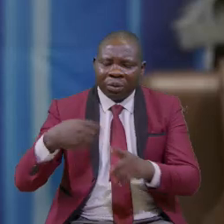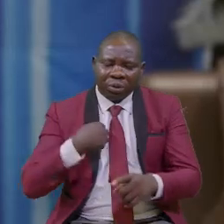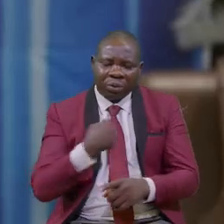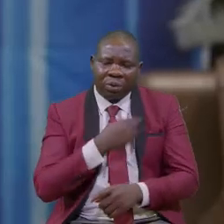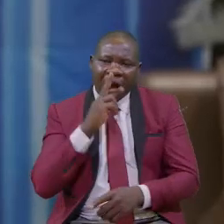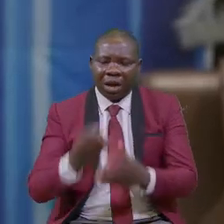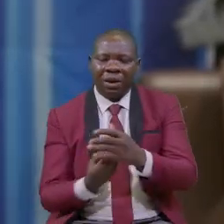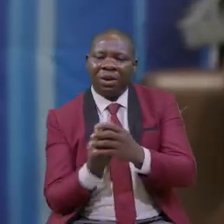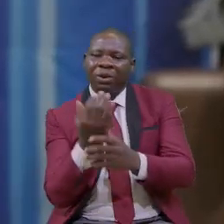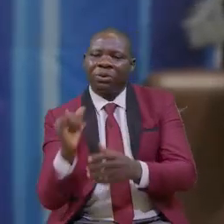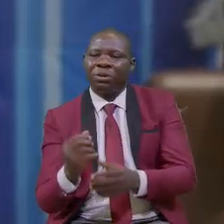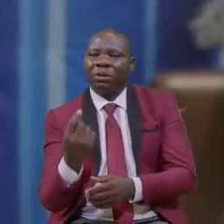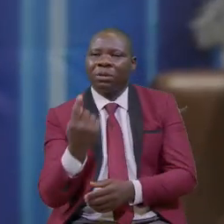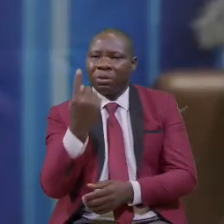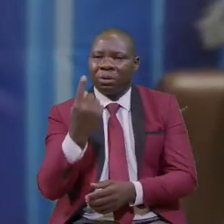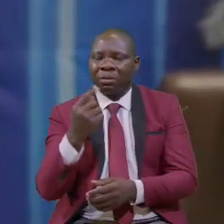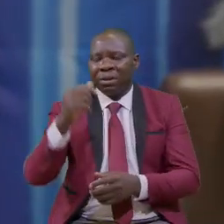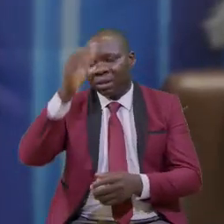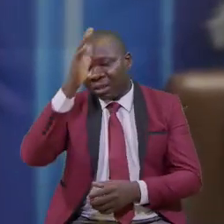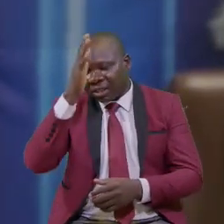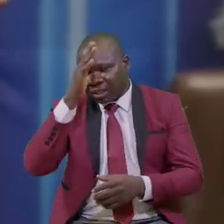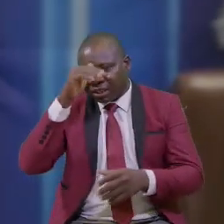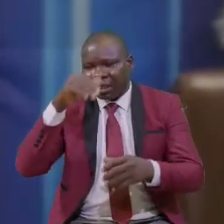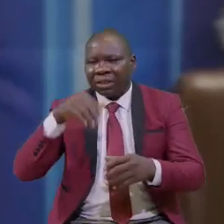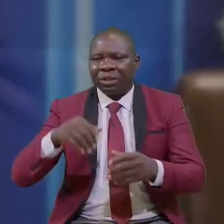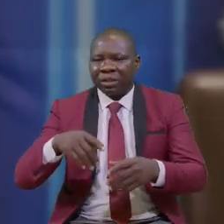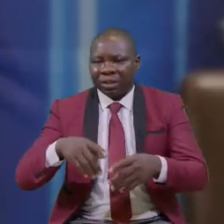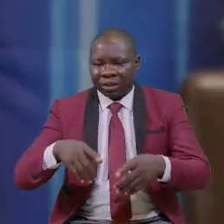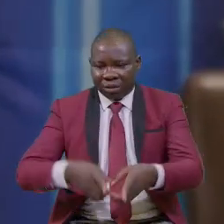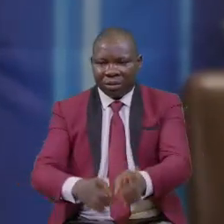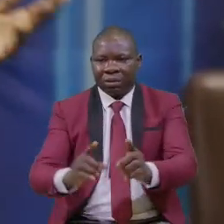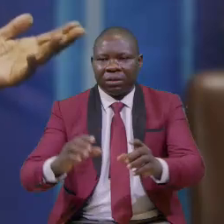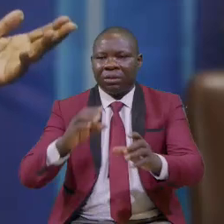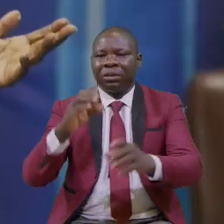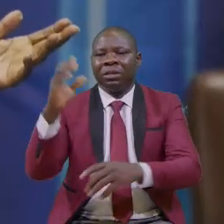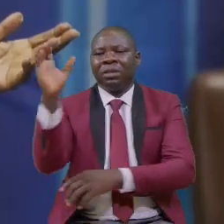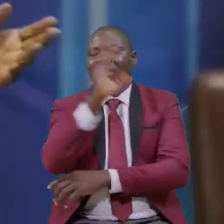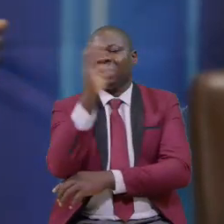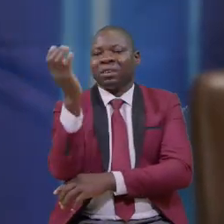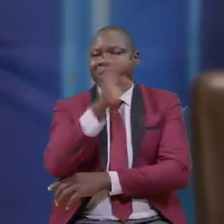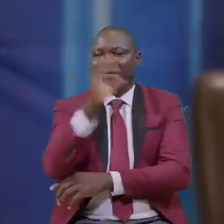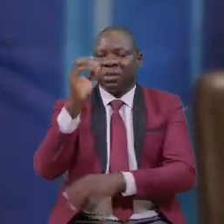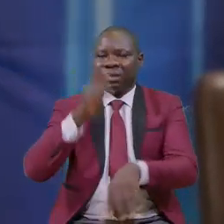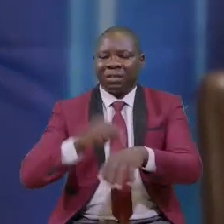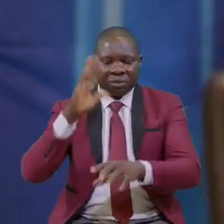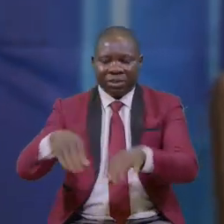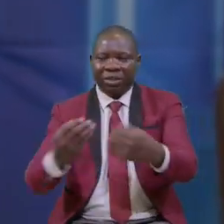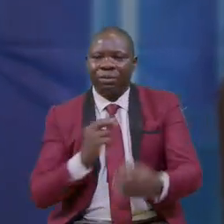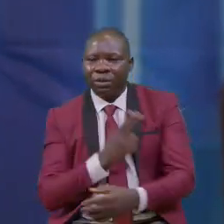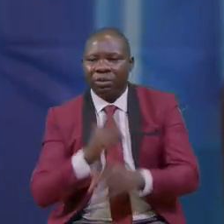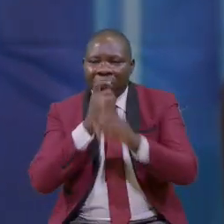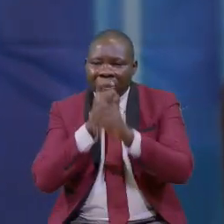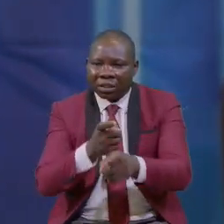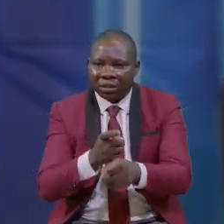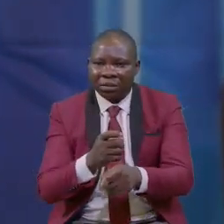up, Daddy, during Christmas time, will give us gifts. Might be a dress, might be whatever,